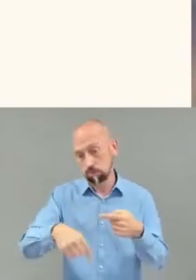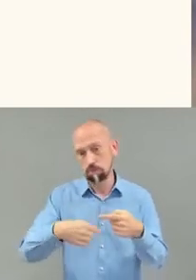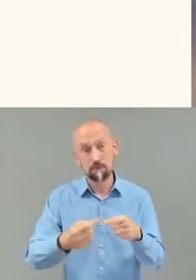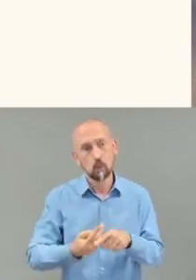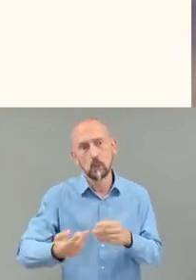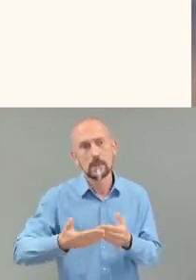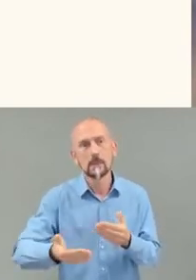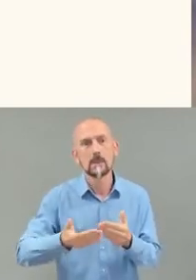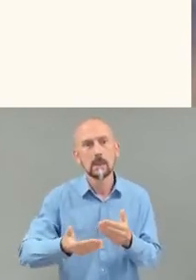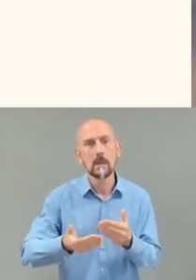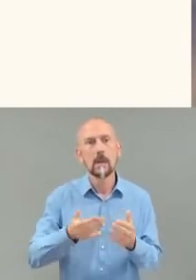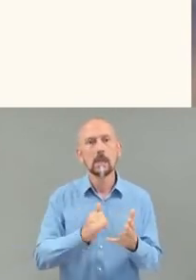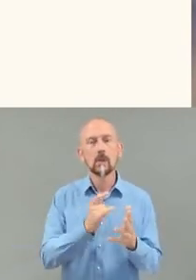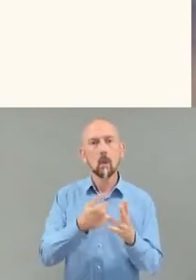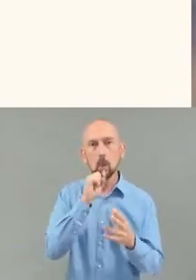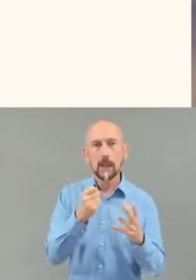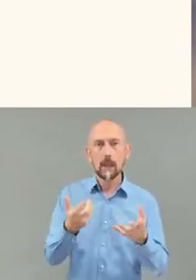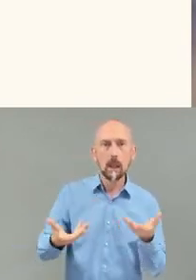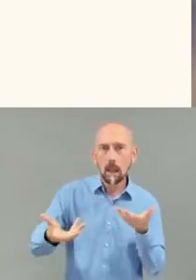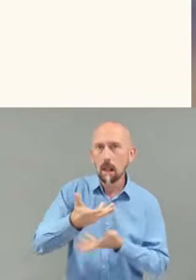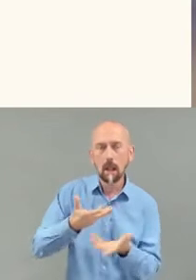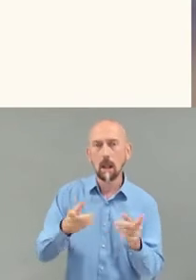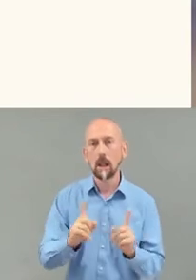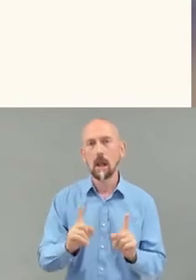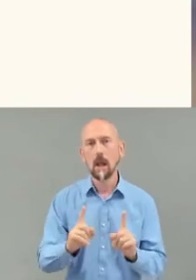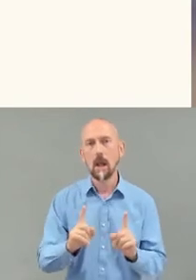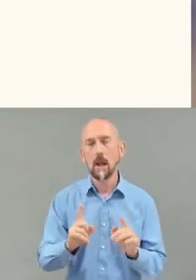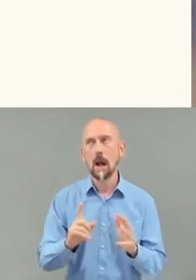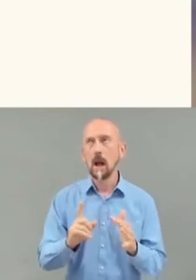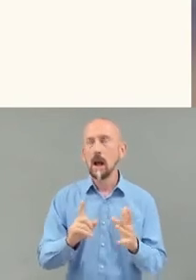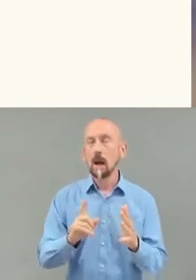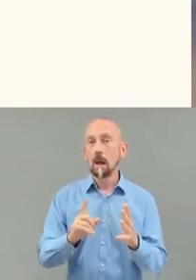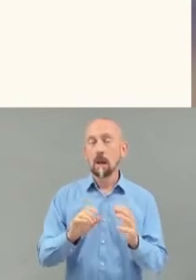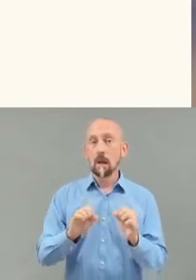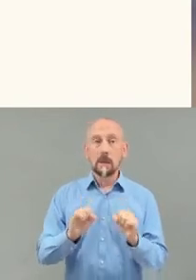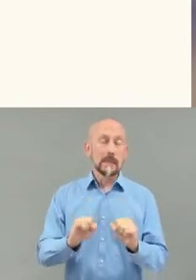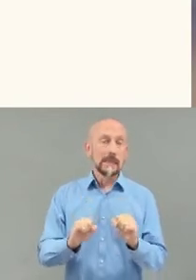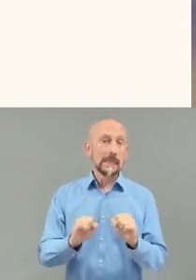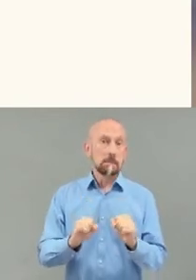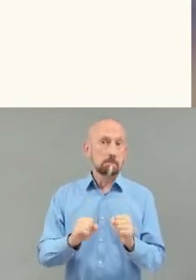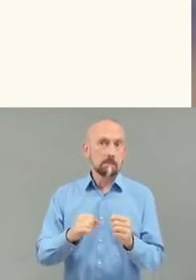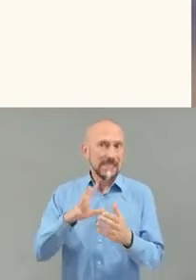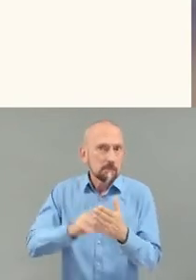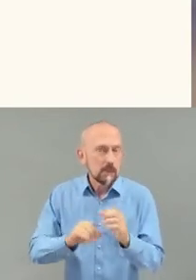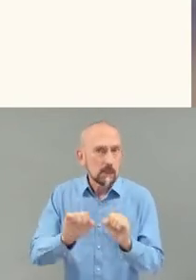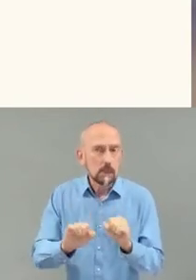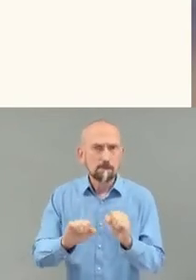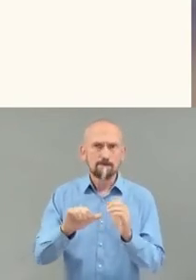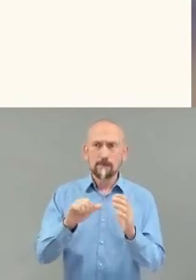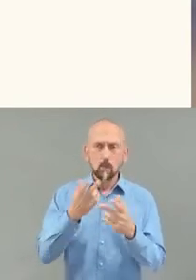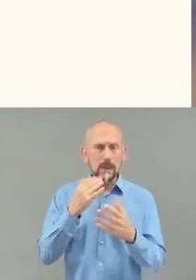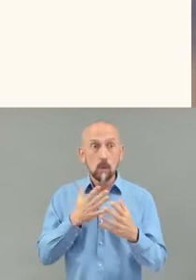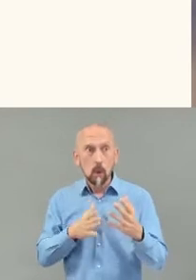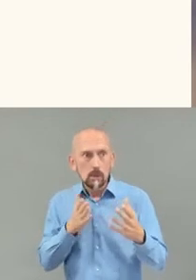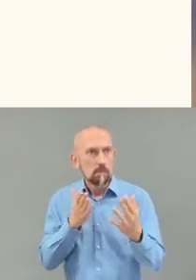going to talk about some of the difficulties that are experienced by aspiring and